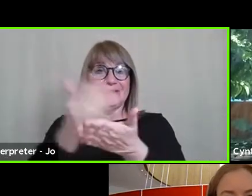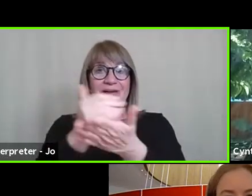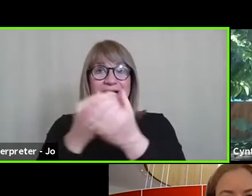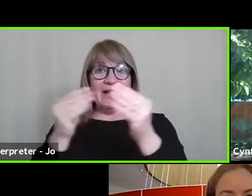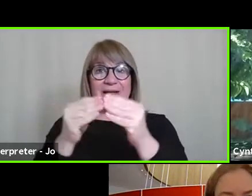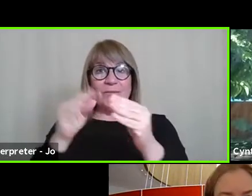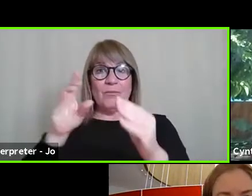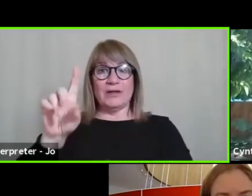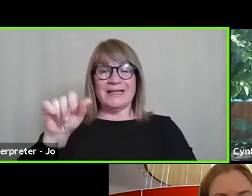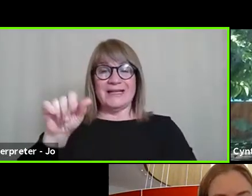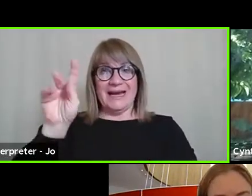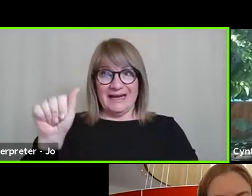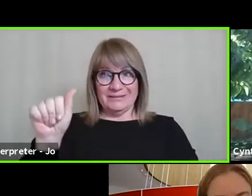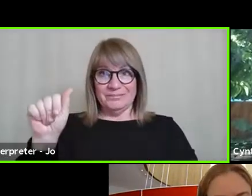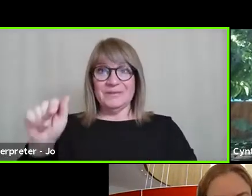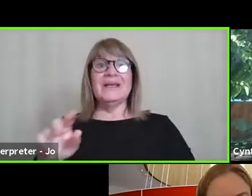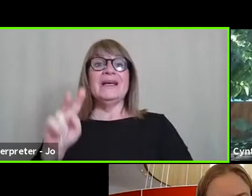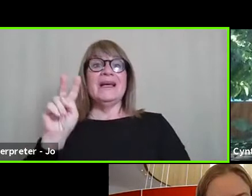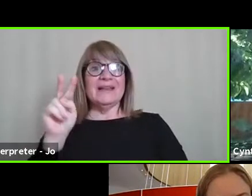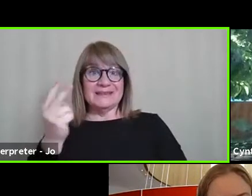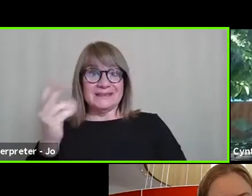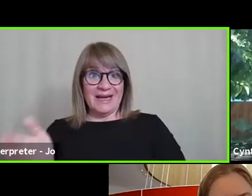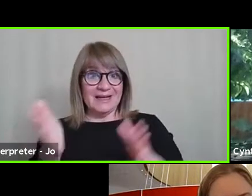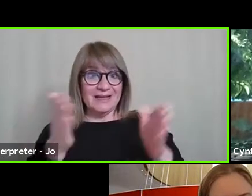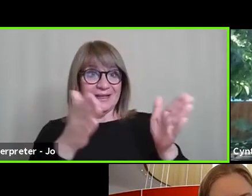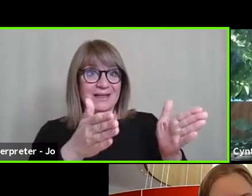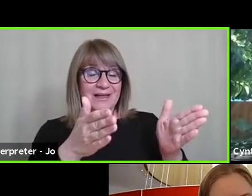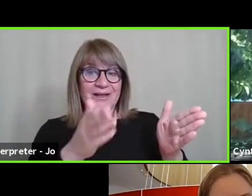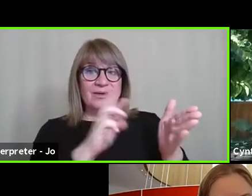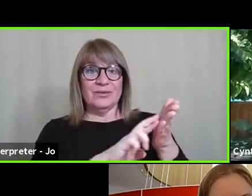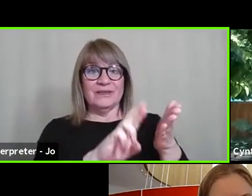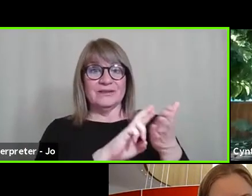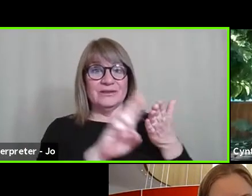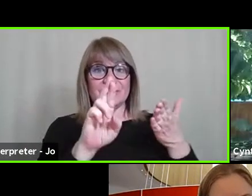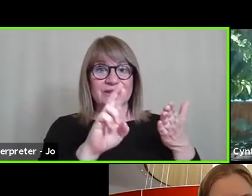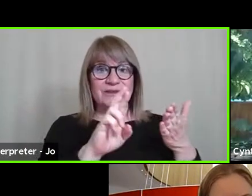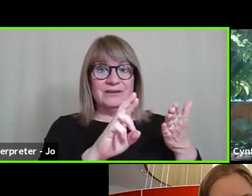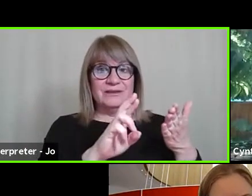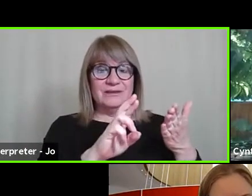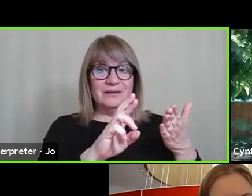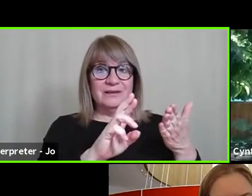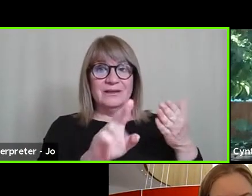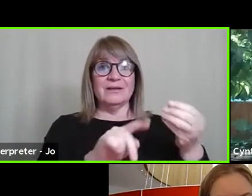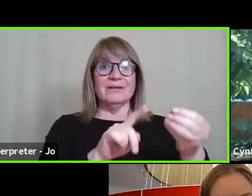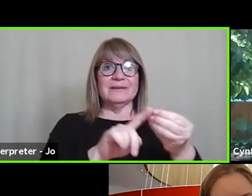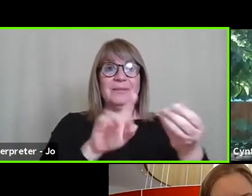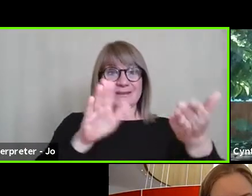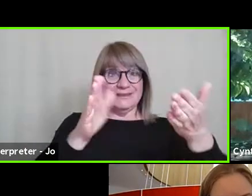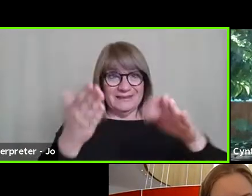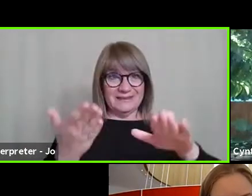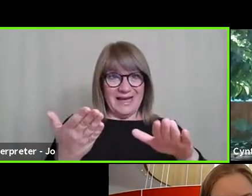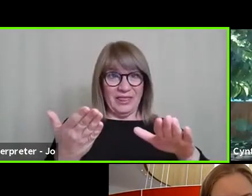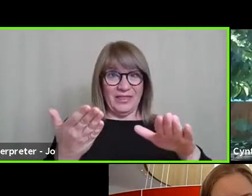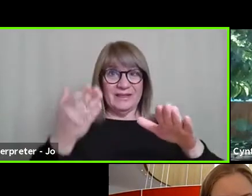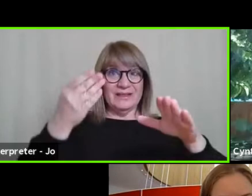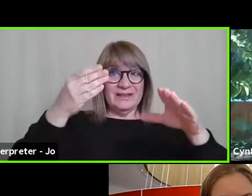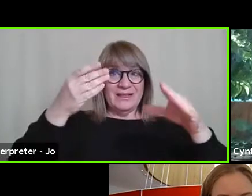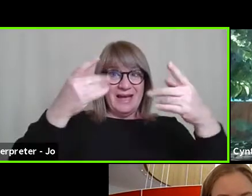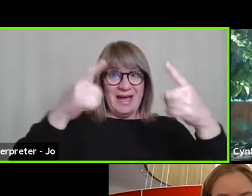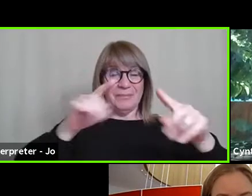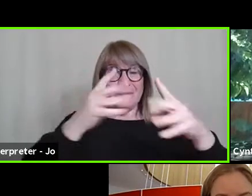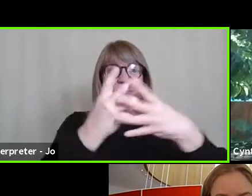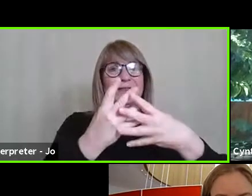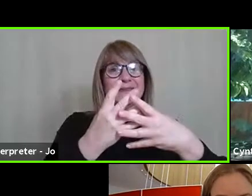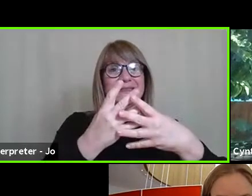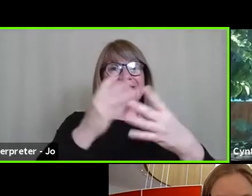abuse the second tier of research was on death in prison and specifically premature death